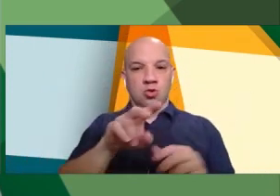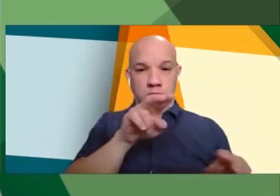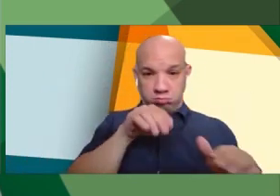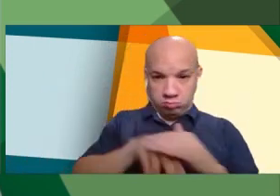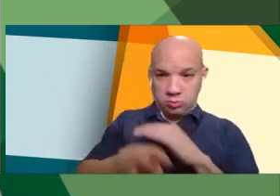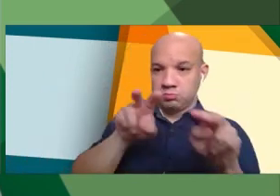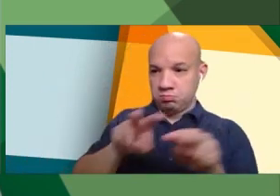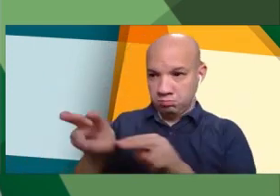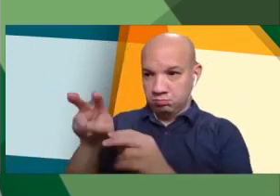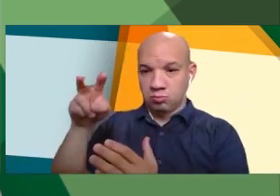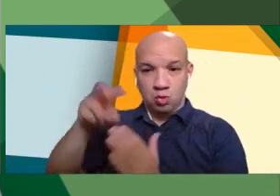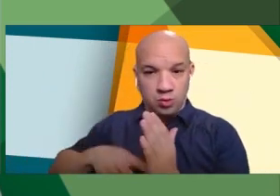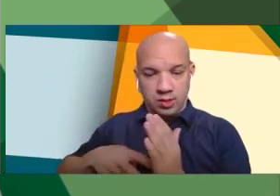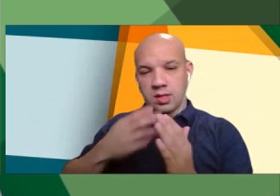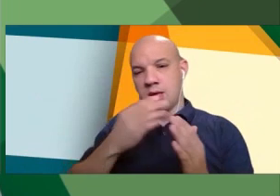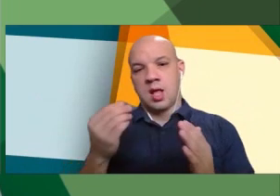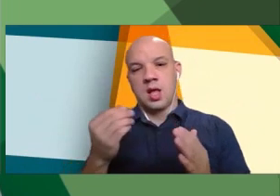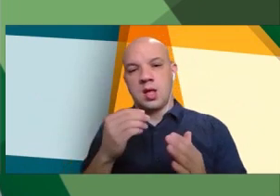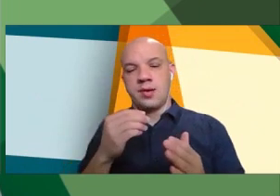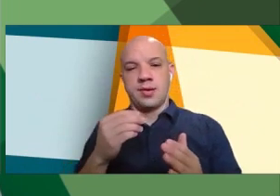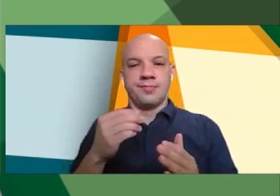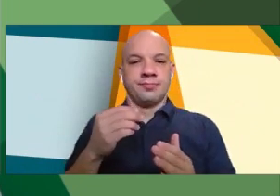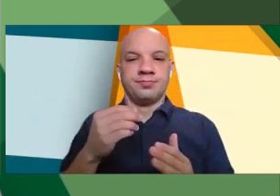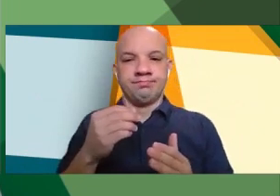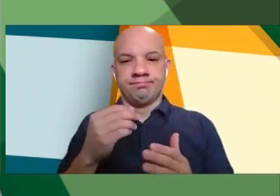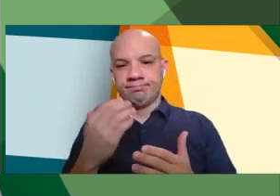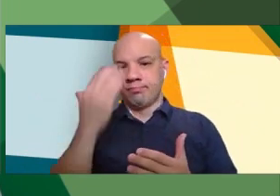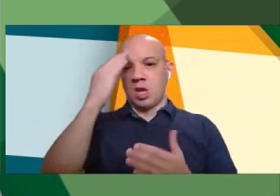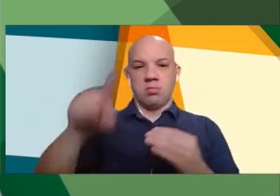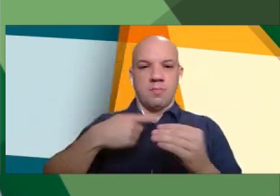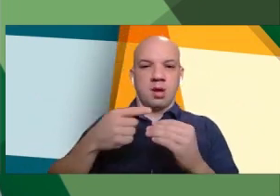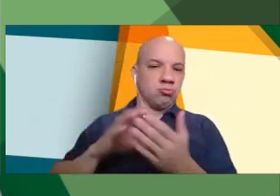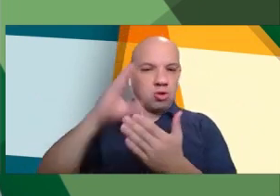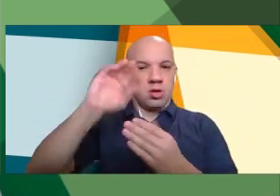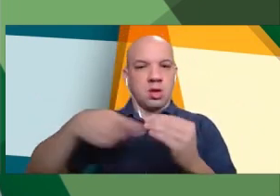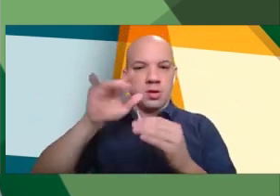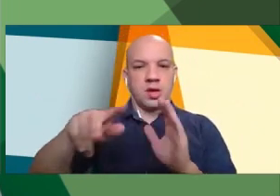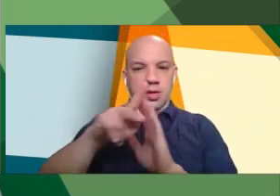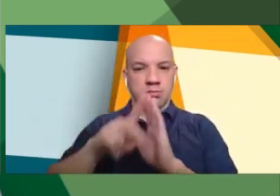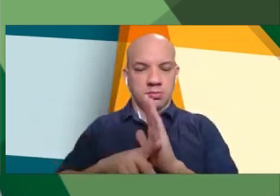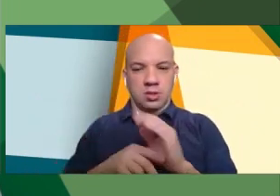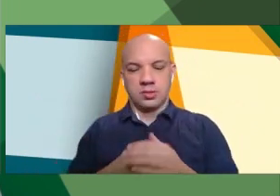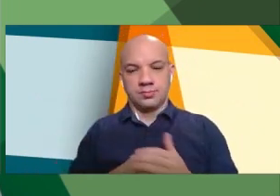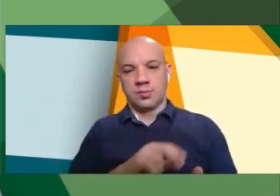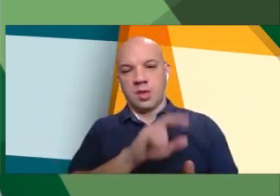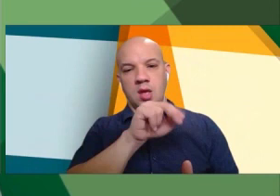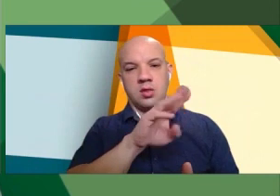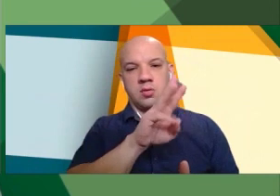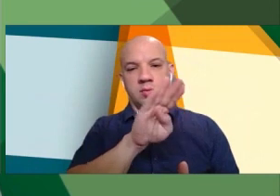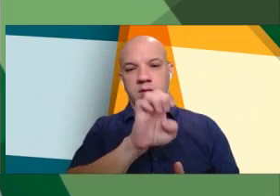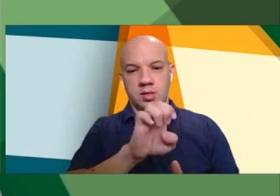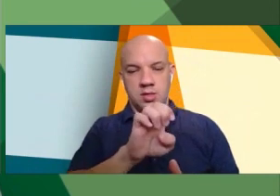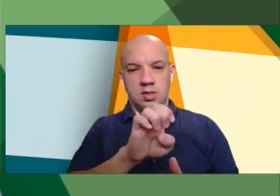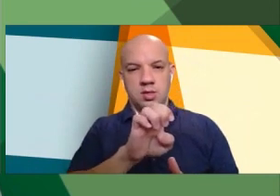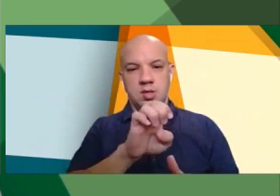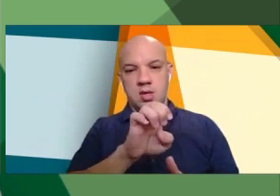and know about that policy. MWBE forms, as